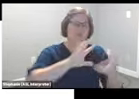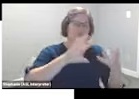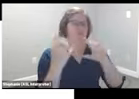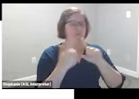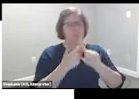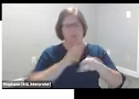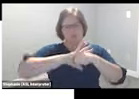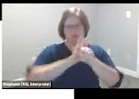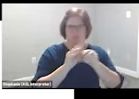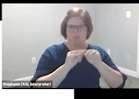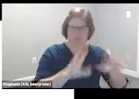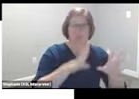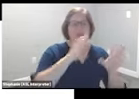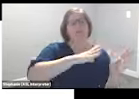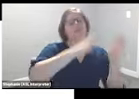one does this primarily online.